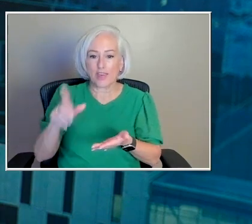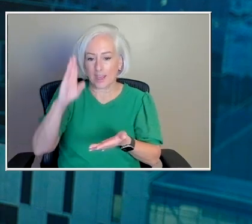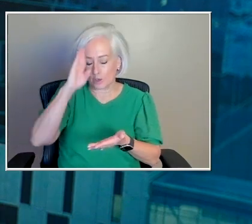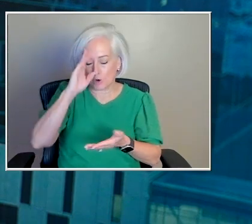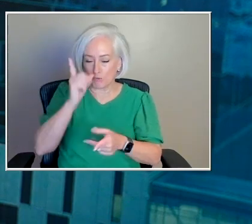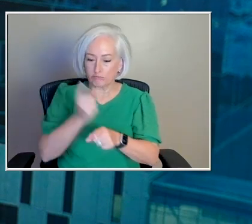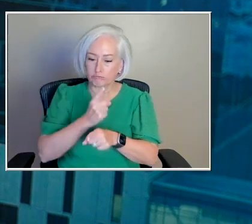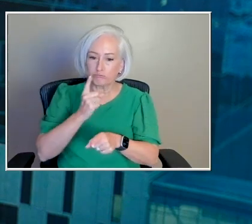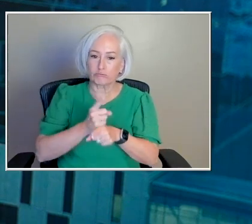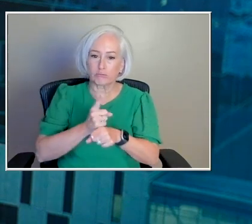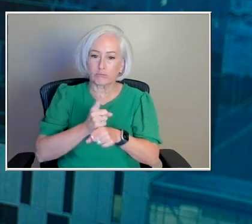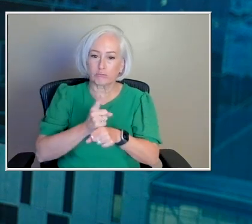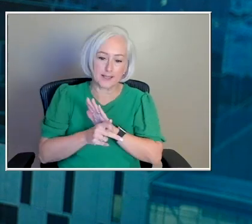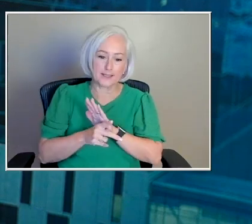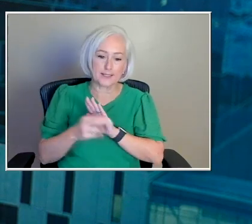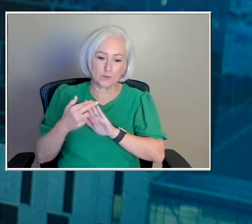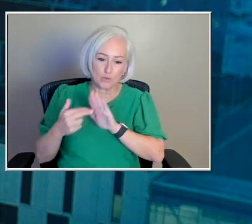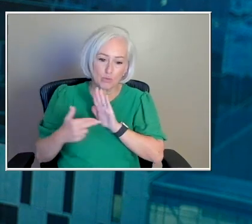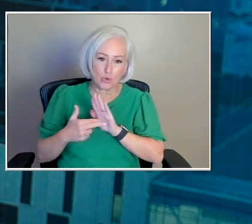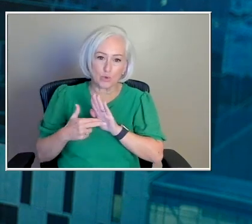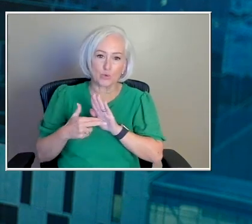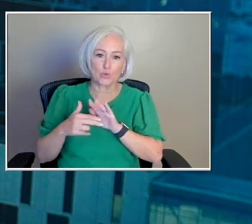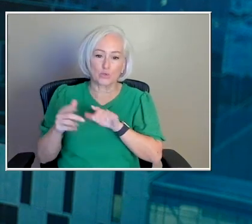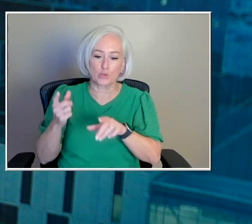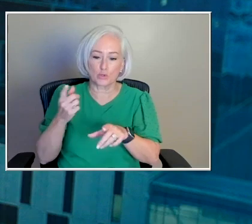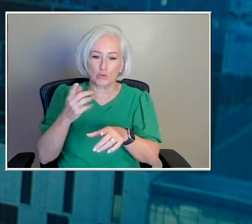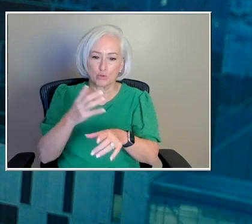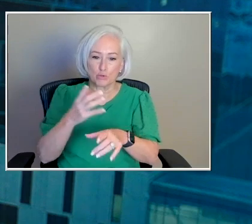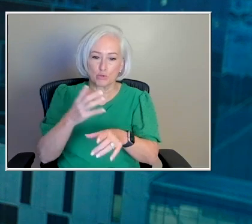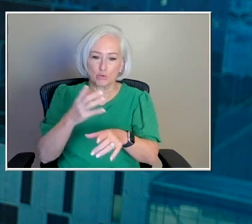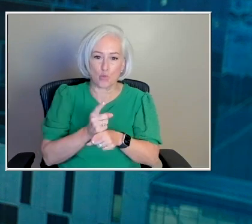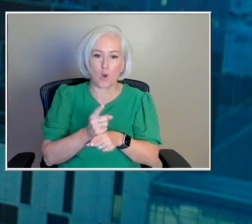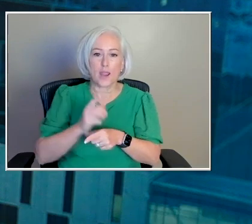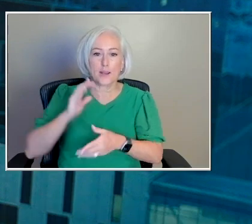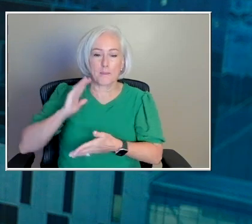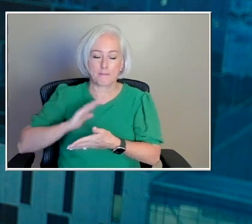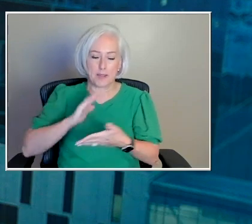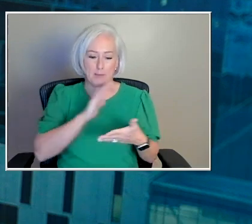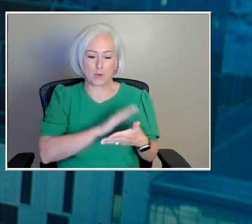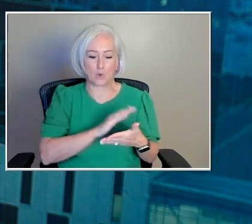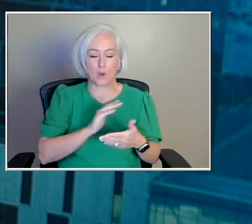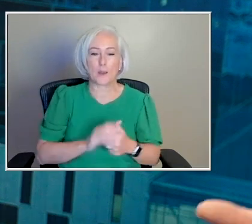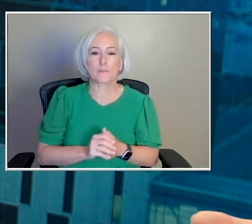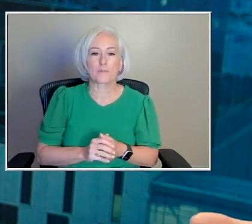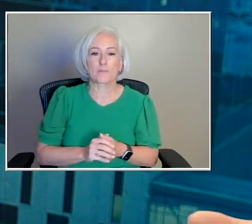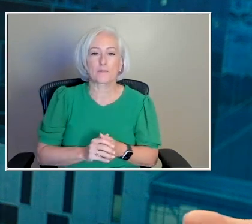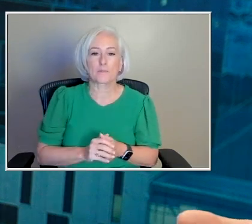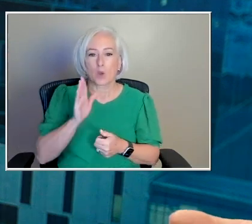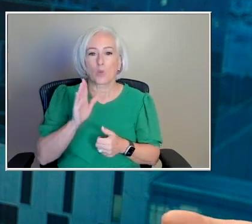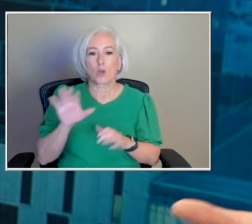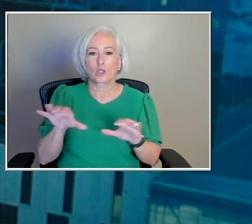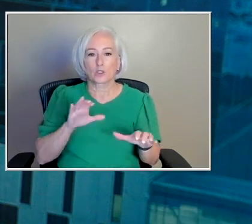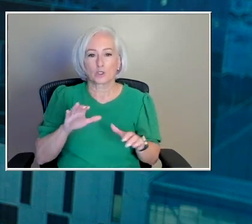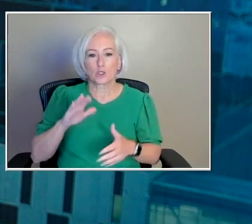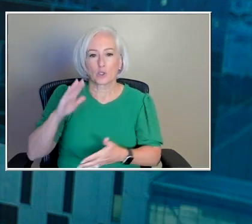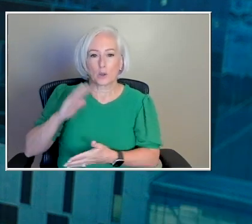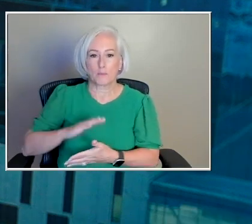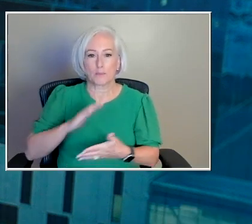get the right mammogram. We'll do pictures with the implant in and with the implant